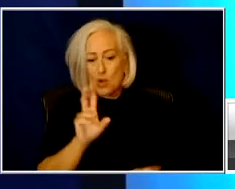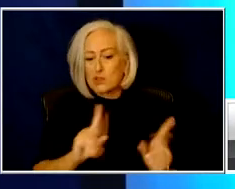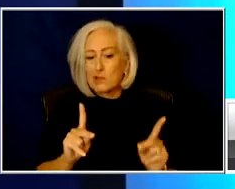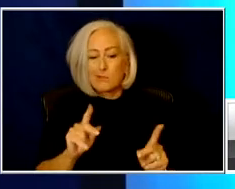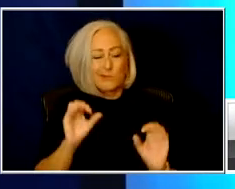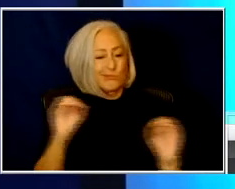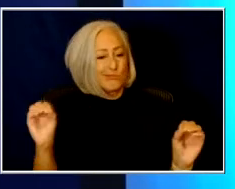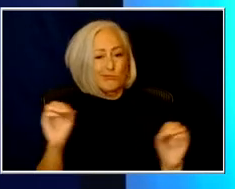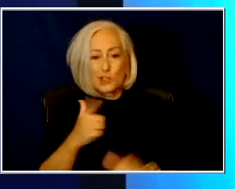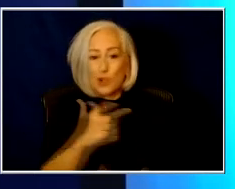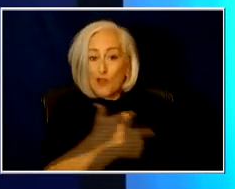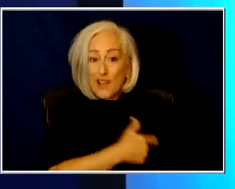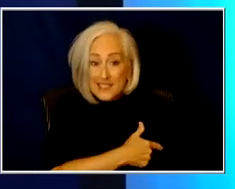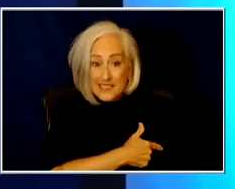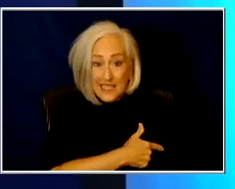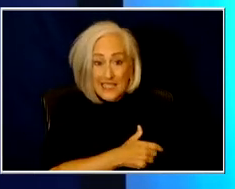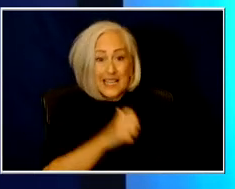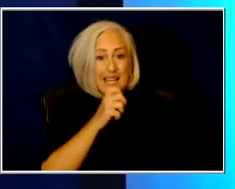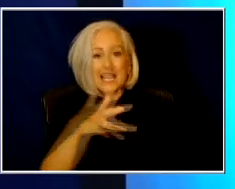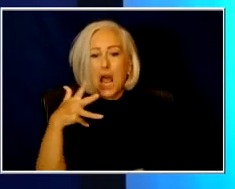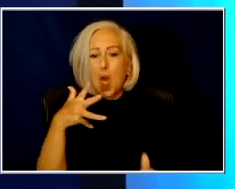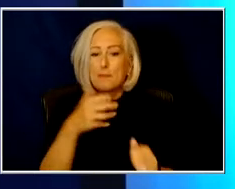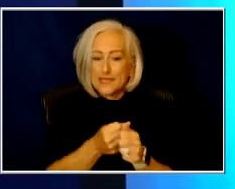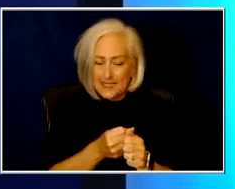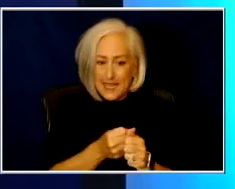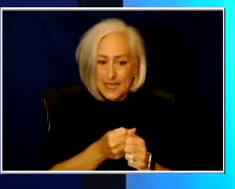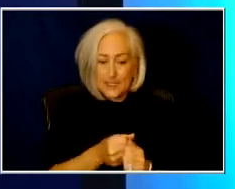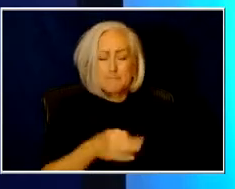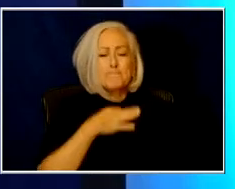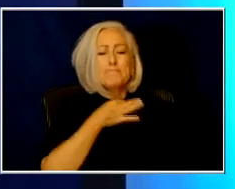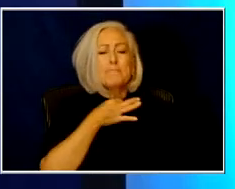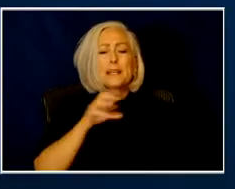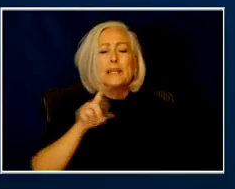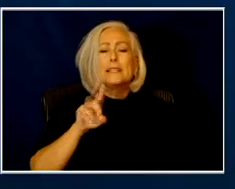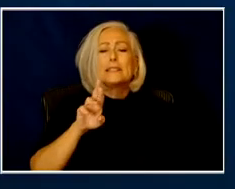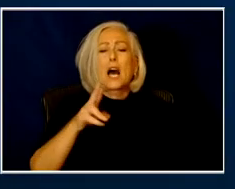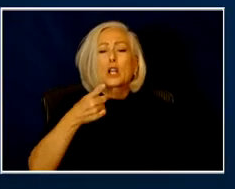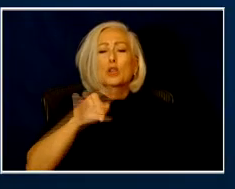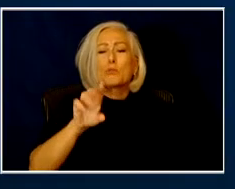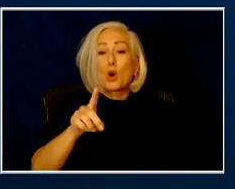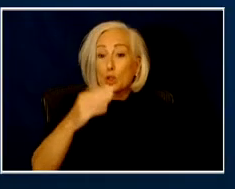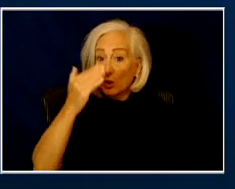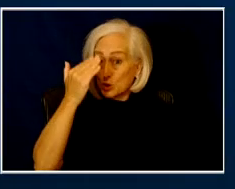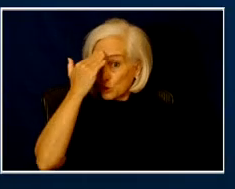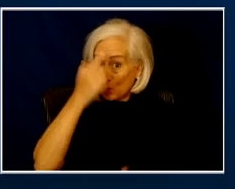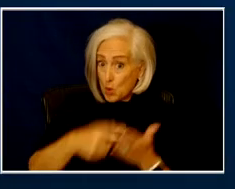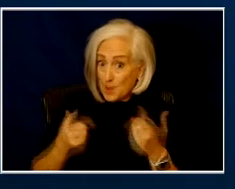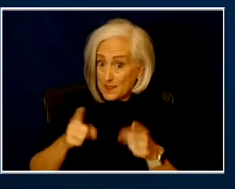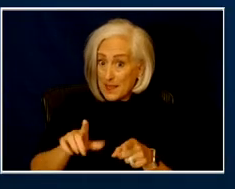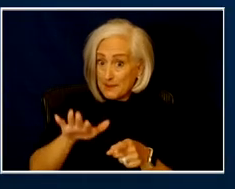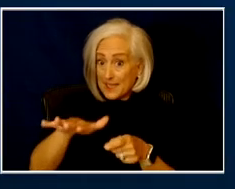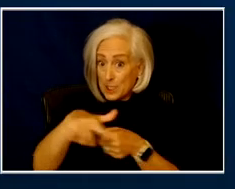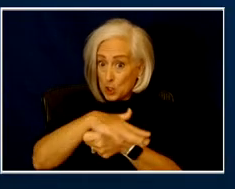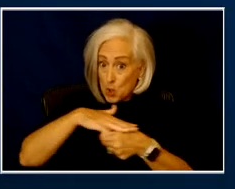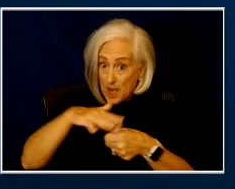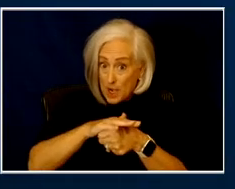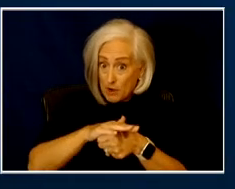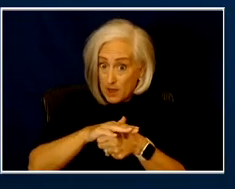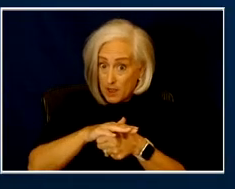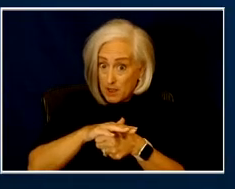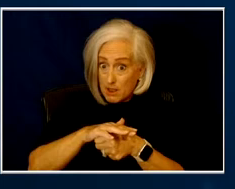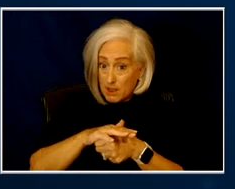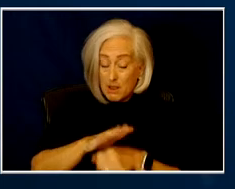uh Dr Poland just wondering do you know about any Trends uh where you're at because we know that in general around the United States